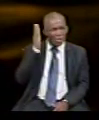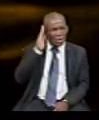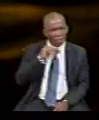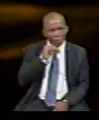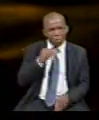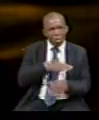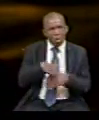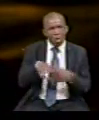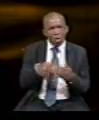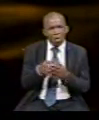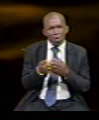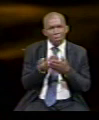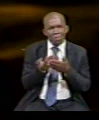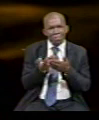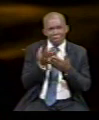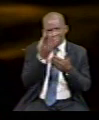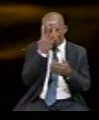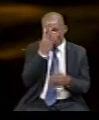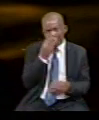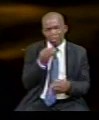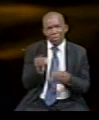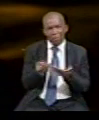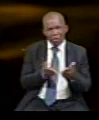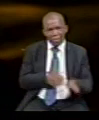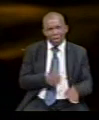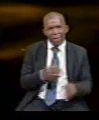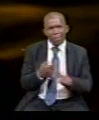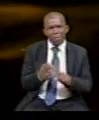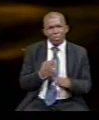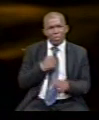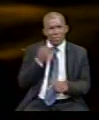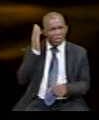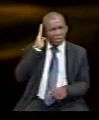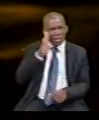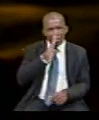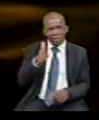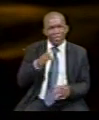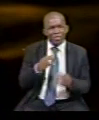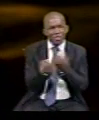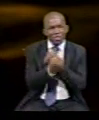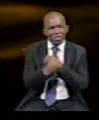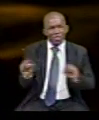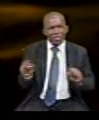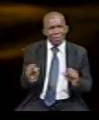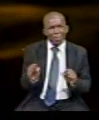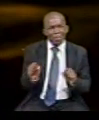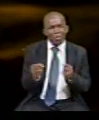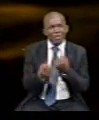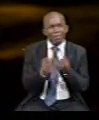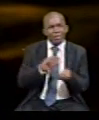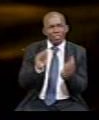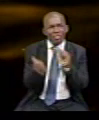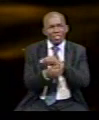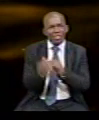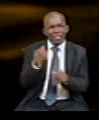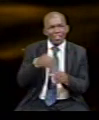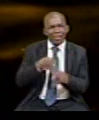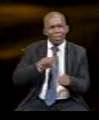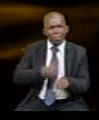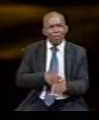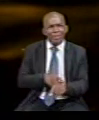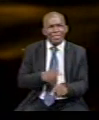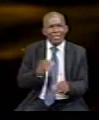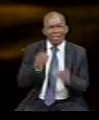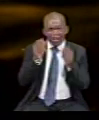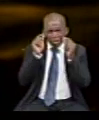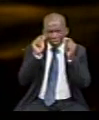sleep, but we shall all be changed. In a moment, in the twinkling of an eye, at the last trump, for the trumpet shall